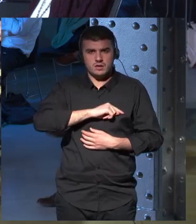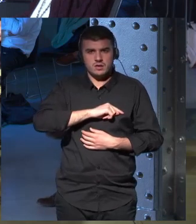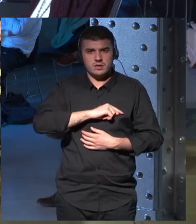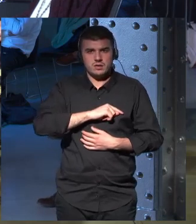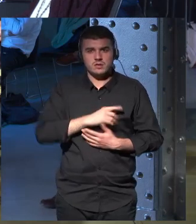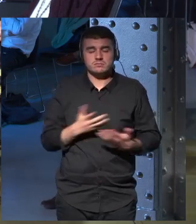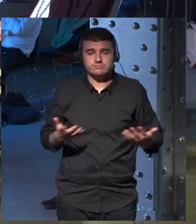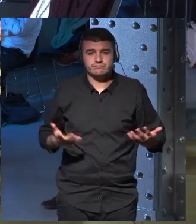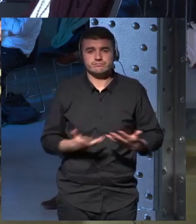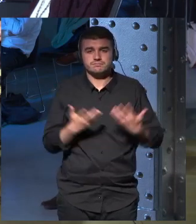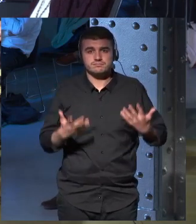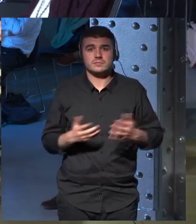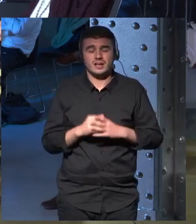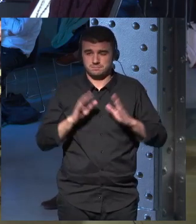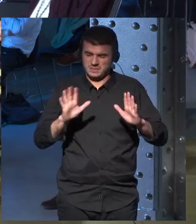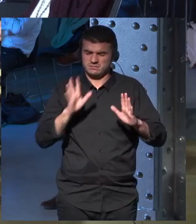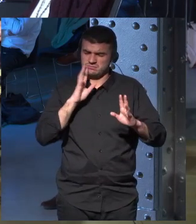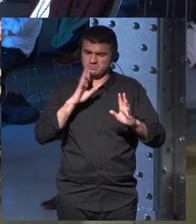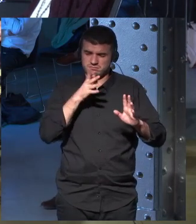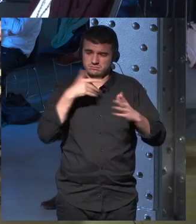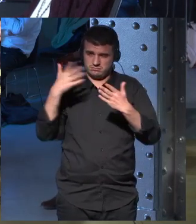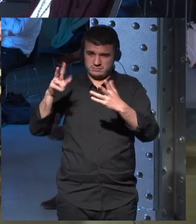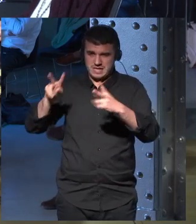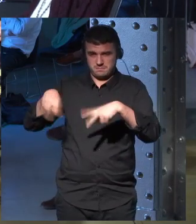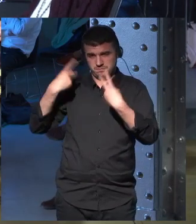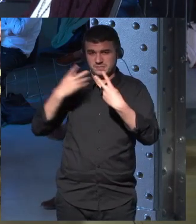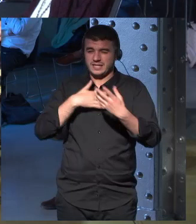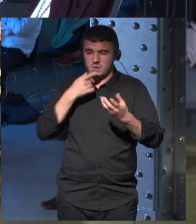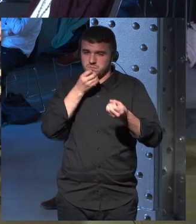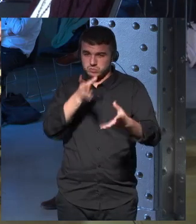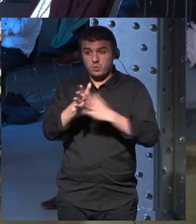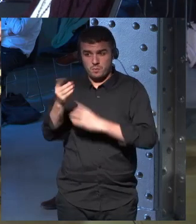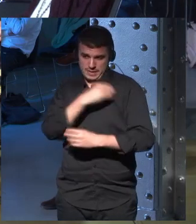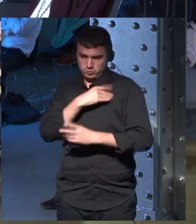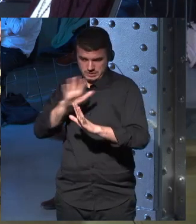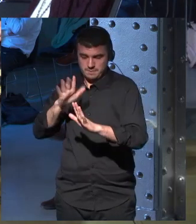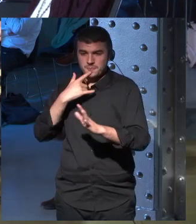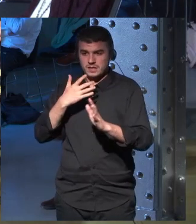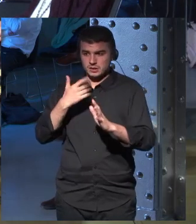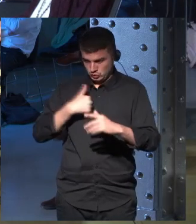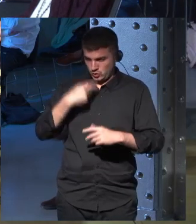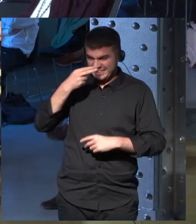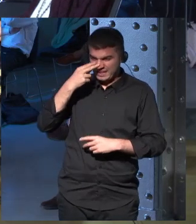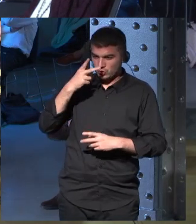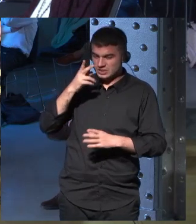But, let me mention, since you asked the question of whether I have an interest in psychoanalysis, that